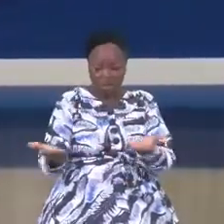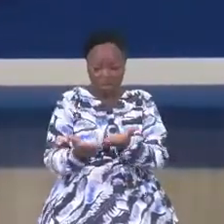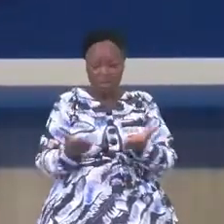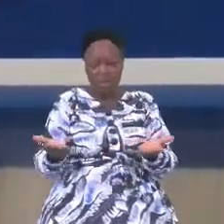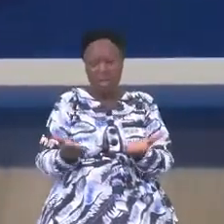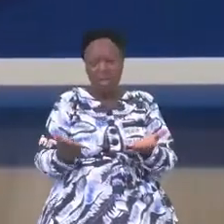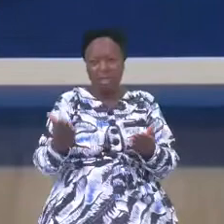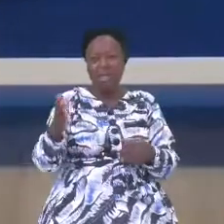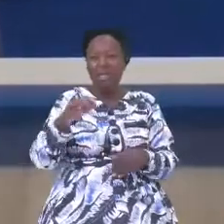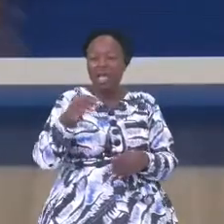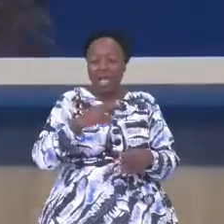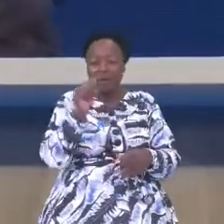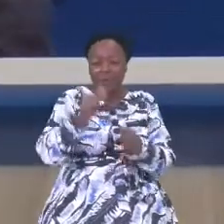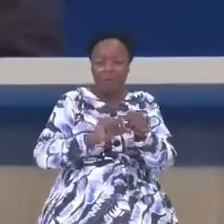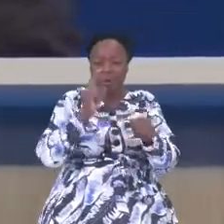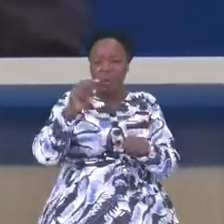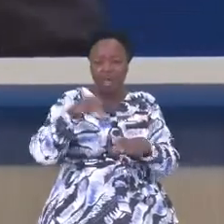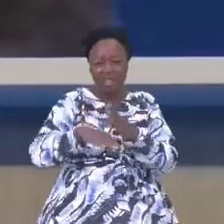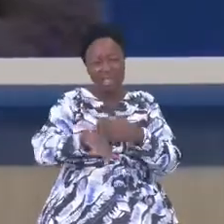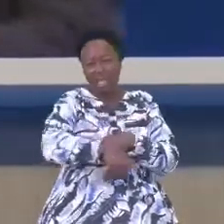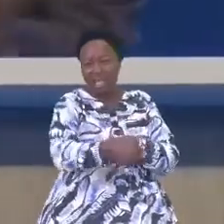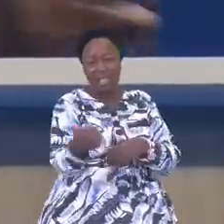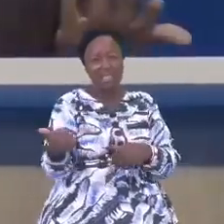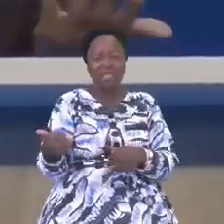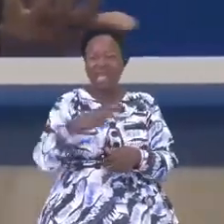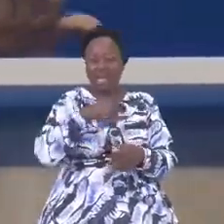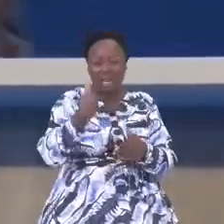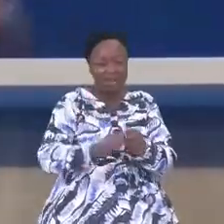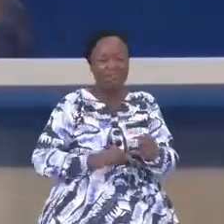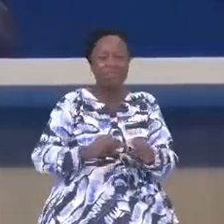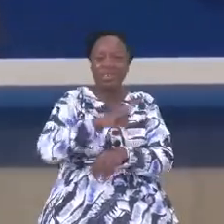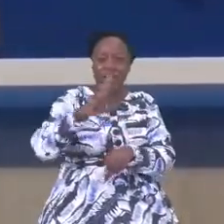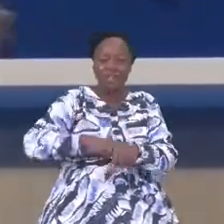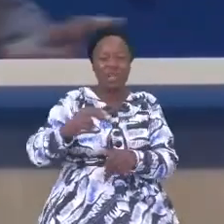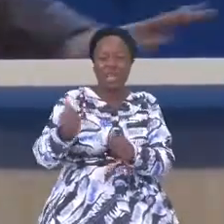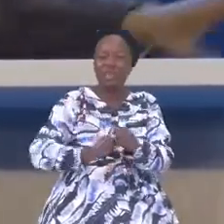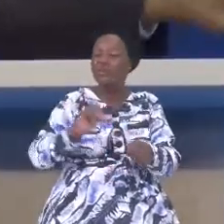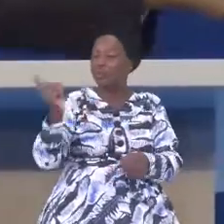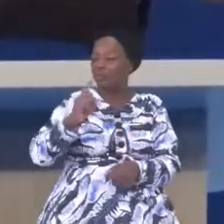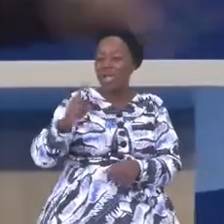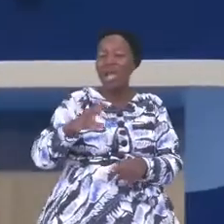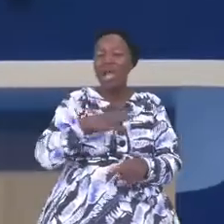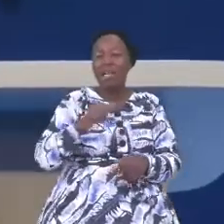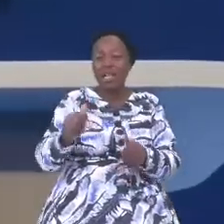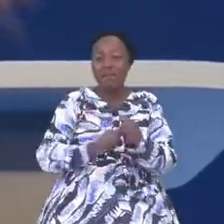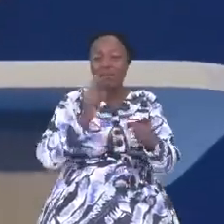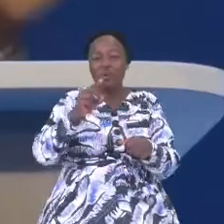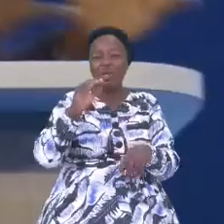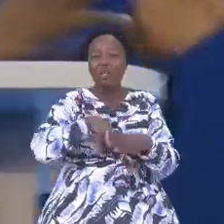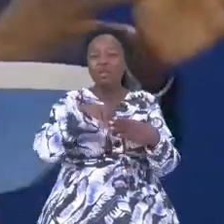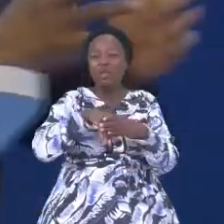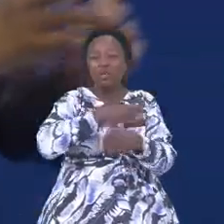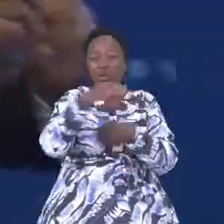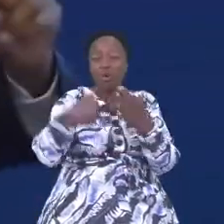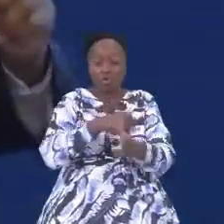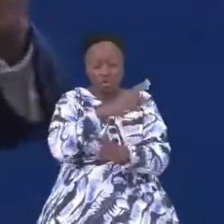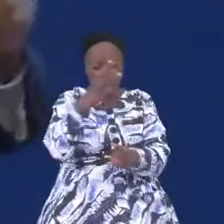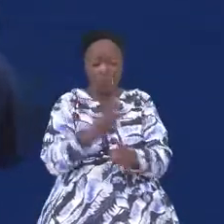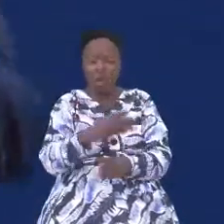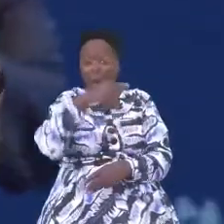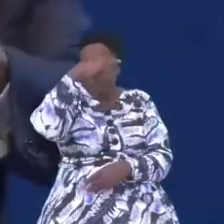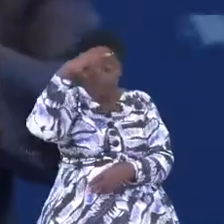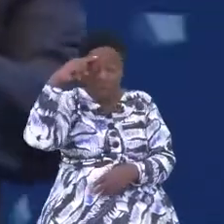everyone in every nation everywhere, everyone in the whole universe, because